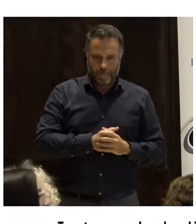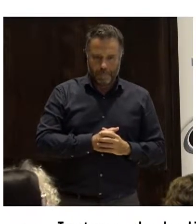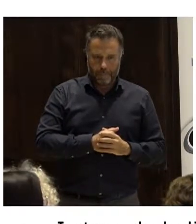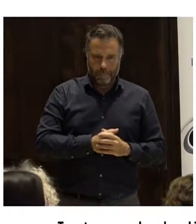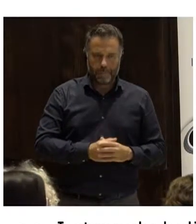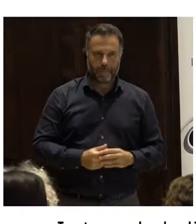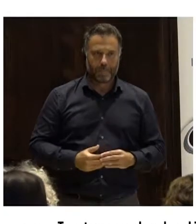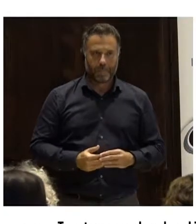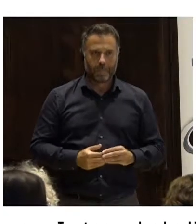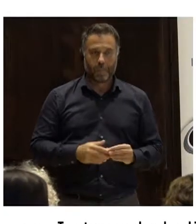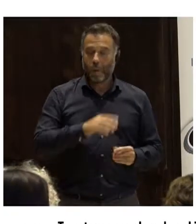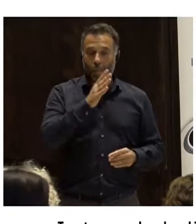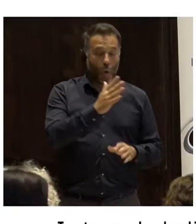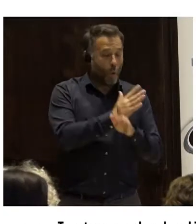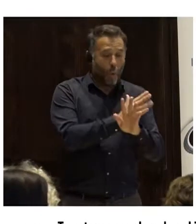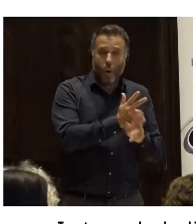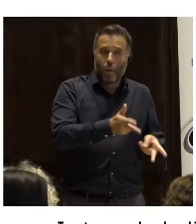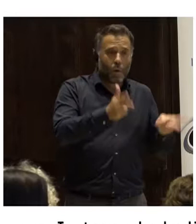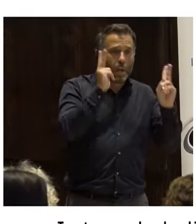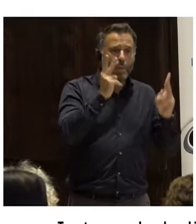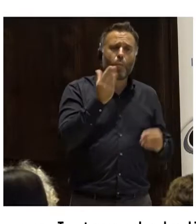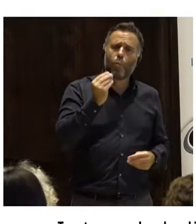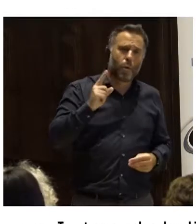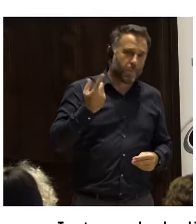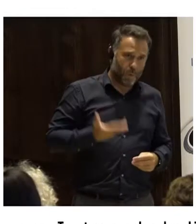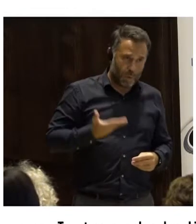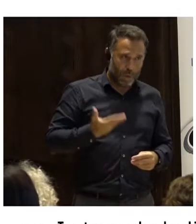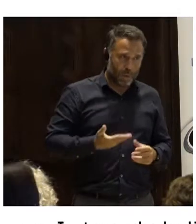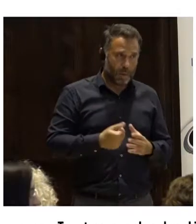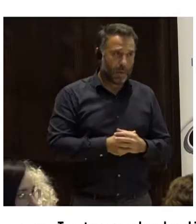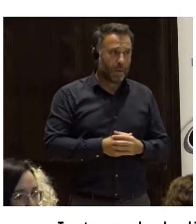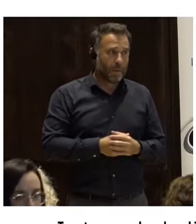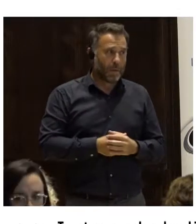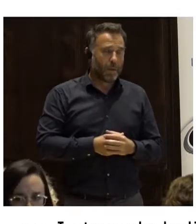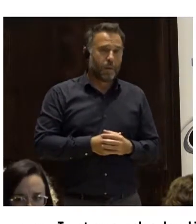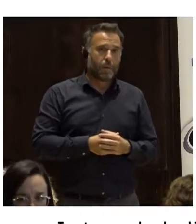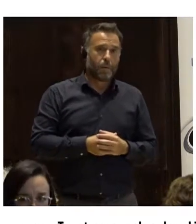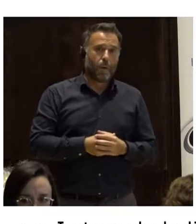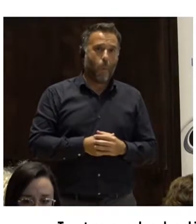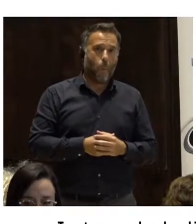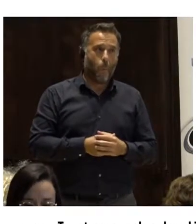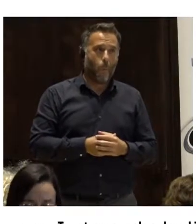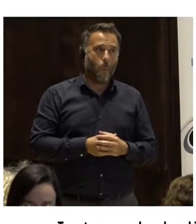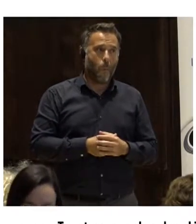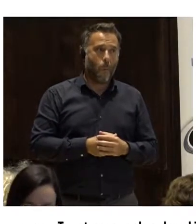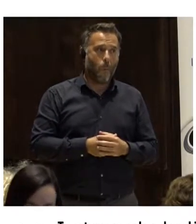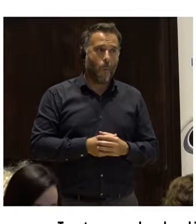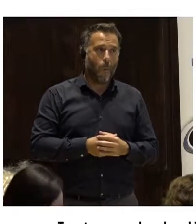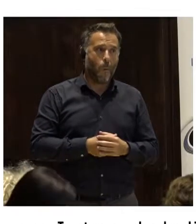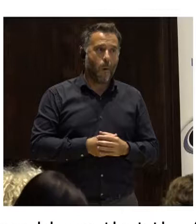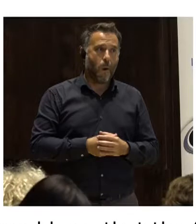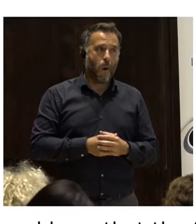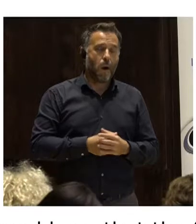very important. Unfortunately, or with children with disabilities, many times people have